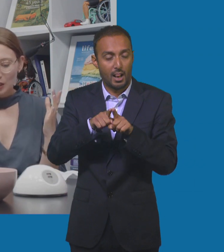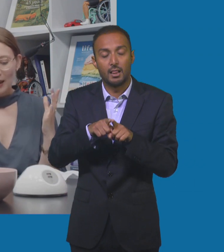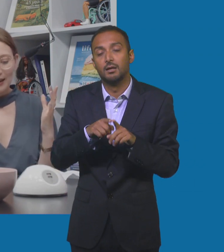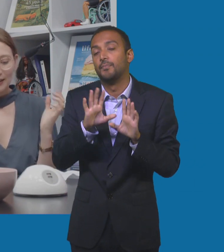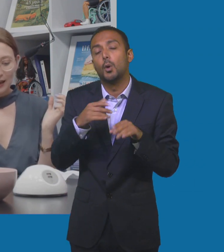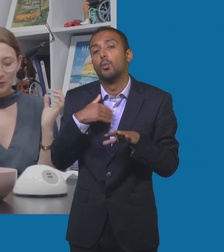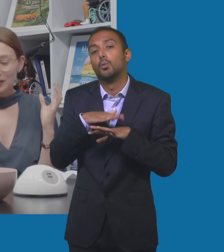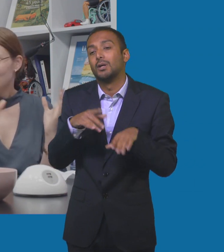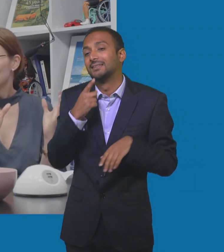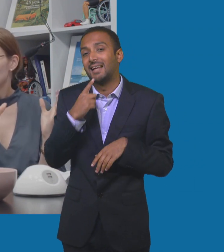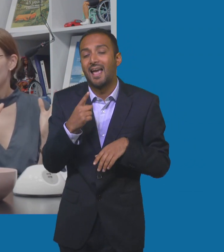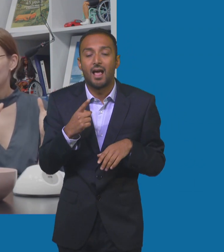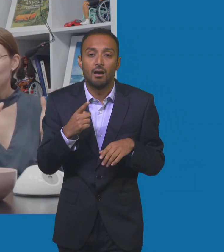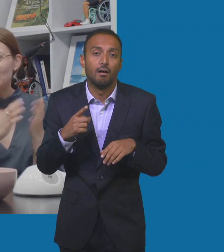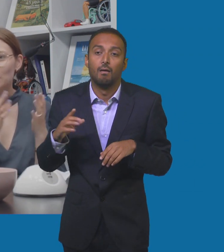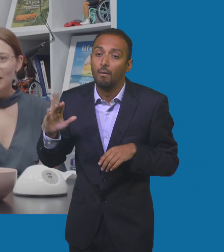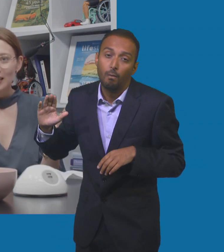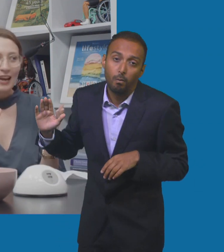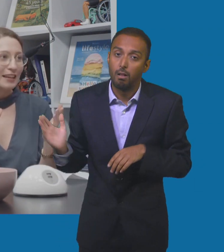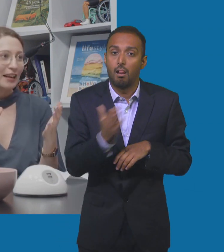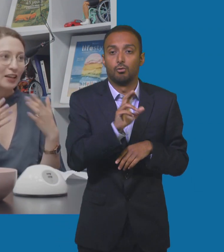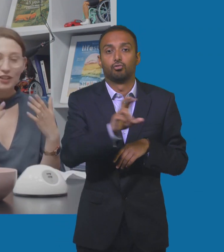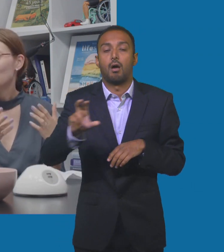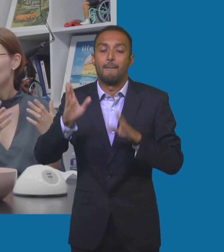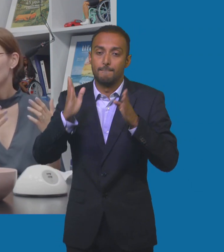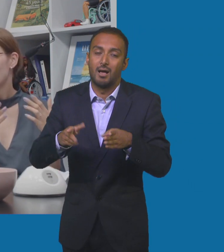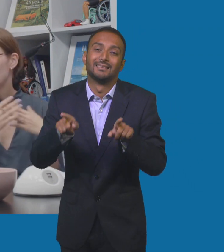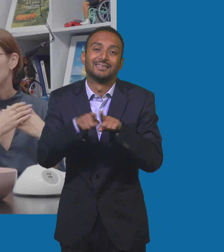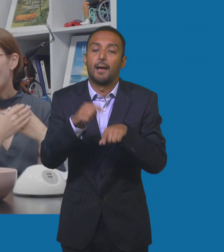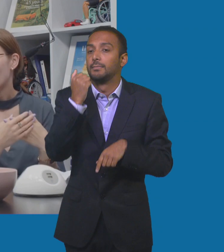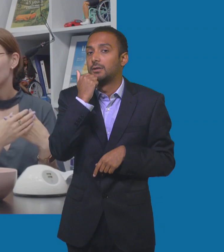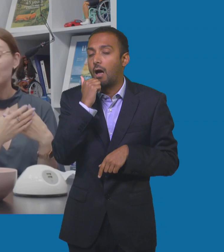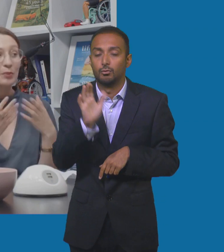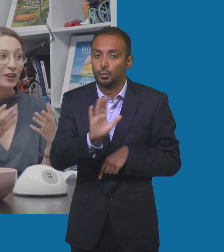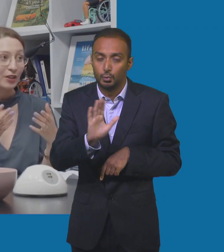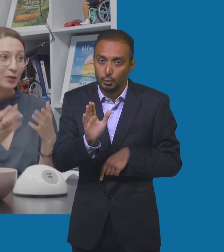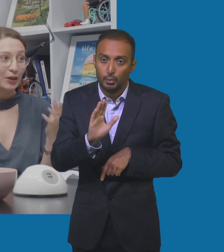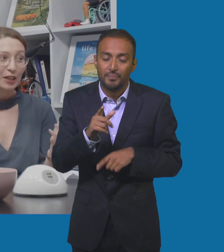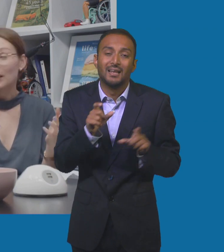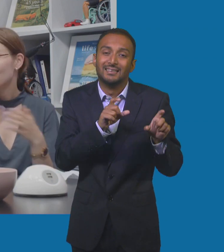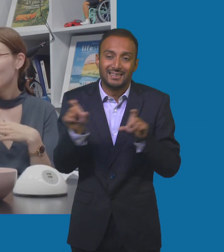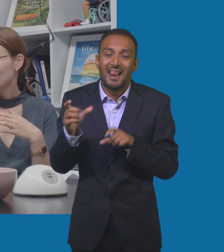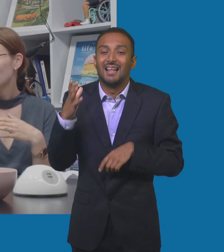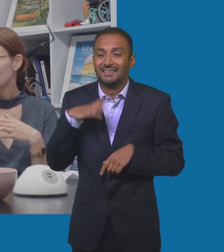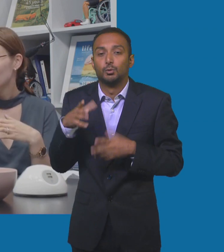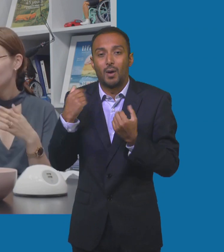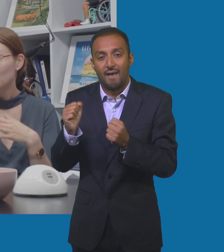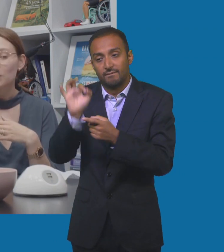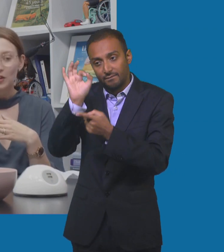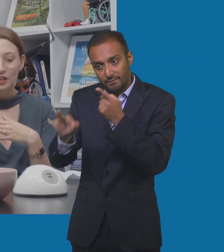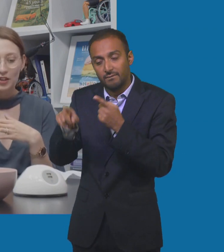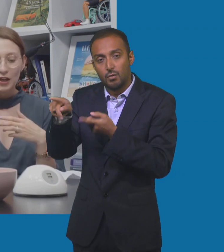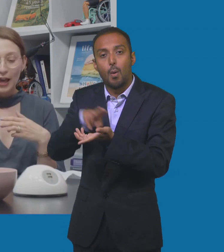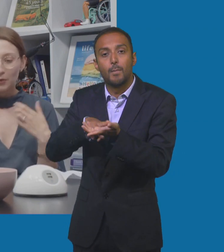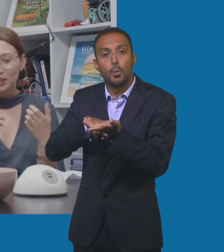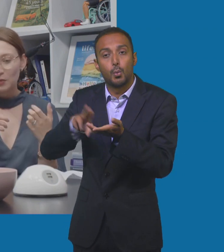every charging bay is going to end up being standard size. We need to maintain and continue to have blue badge sized parking bays exactly for the reasons that